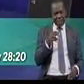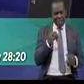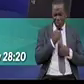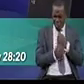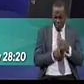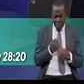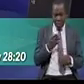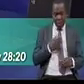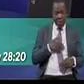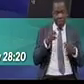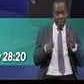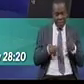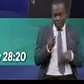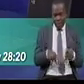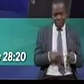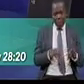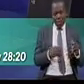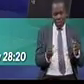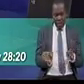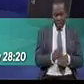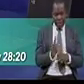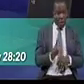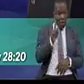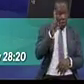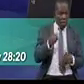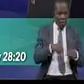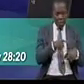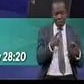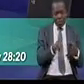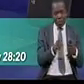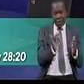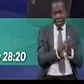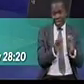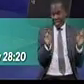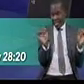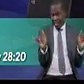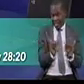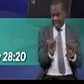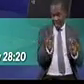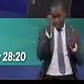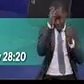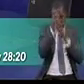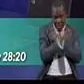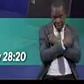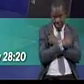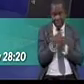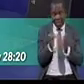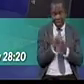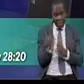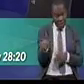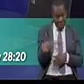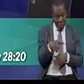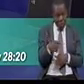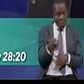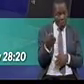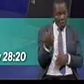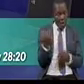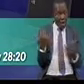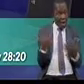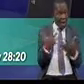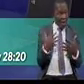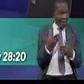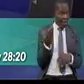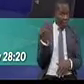that same Egypt that you ran away from, that will take faith to go back there. And